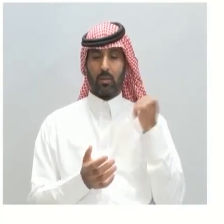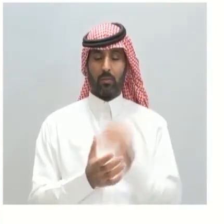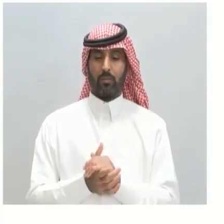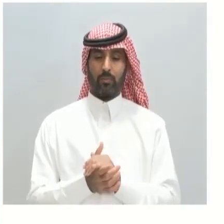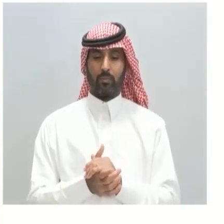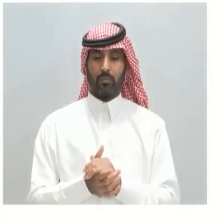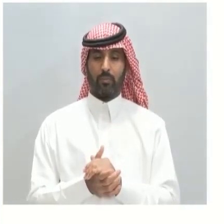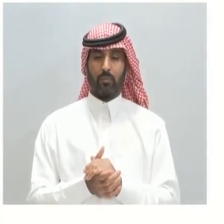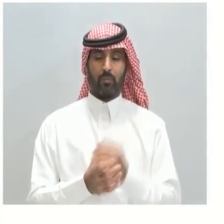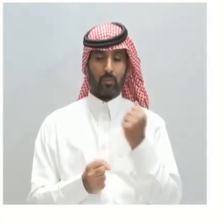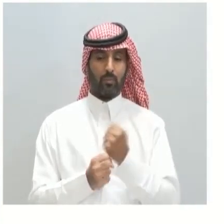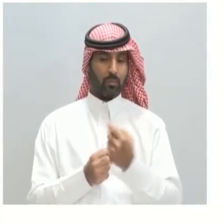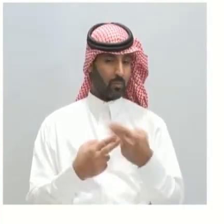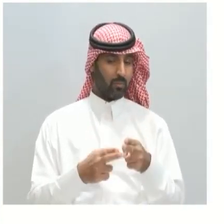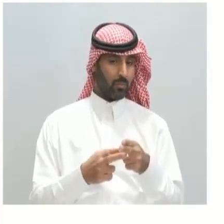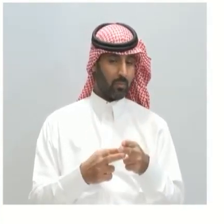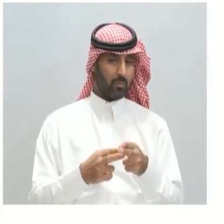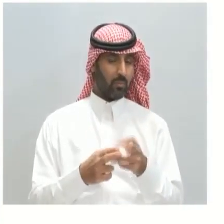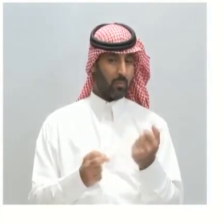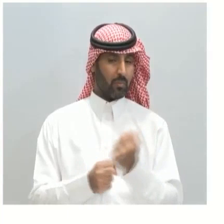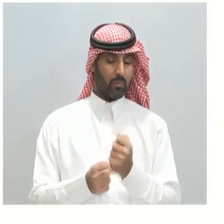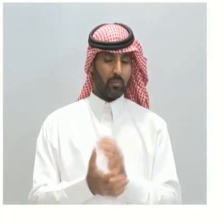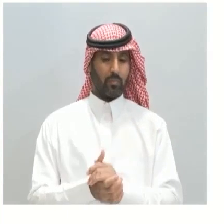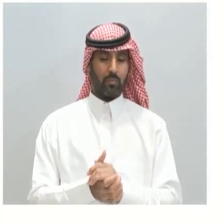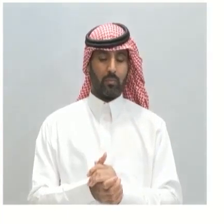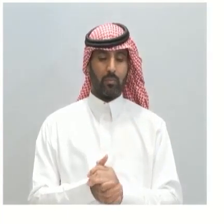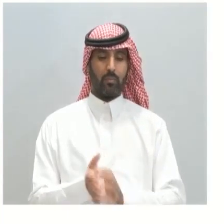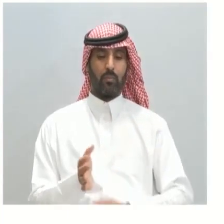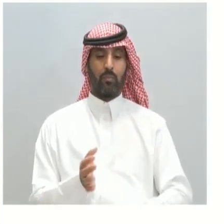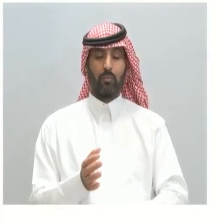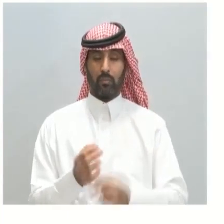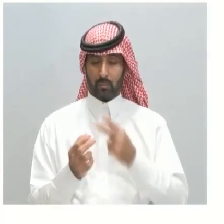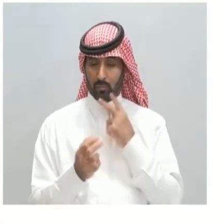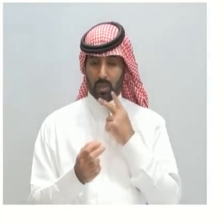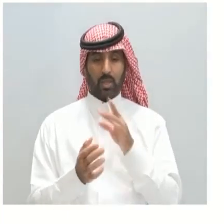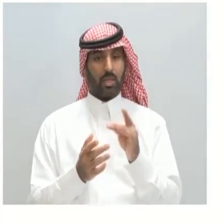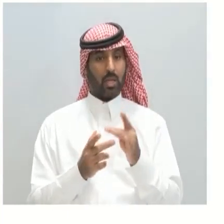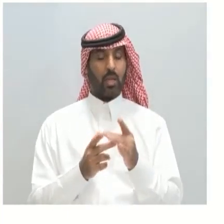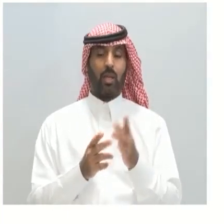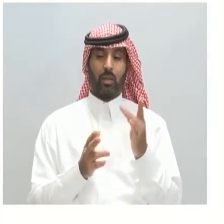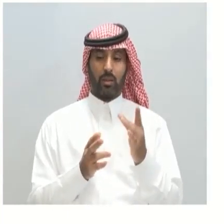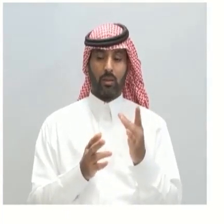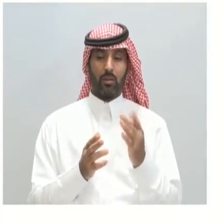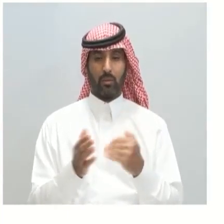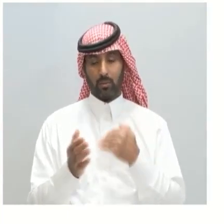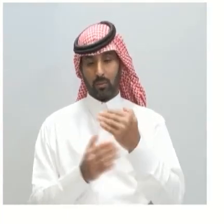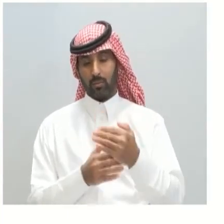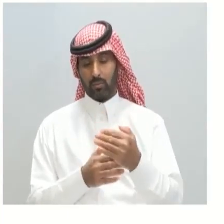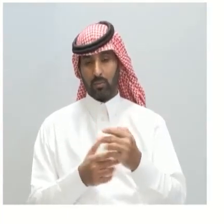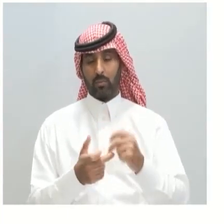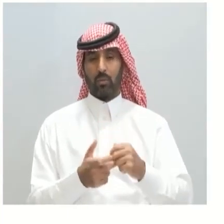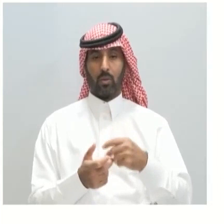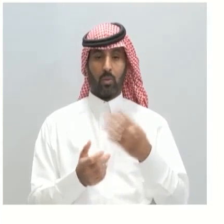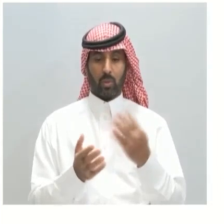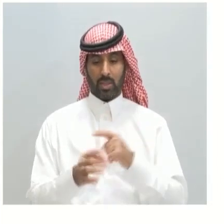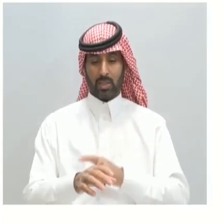So what did he do in the beginning? Very good, he got engaged. Then when he was 24